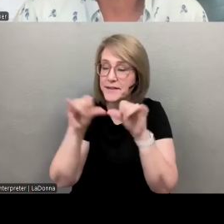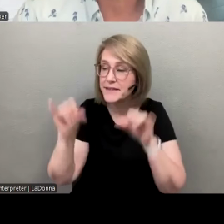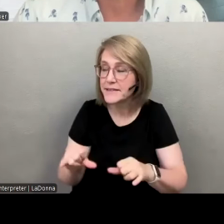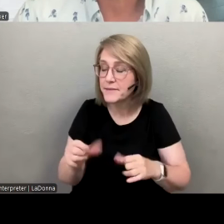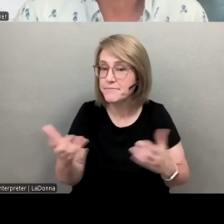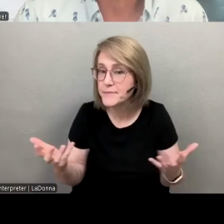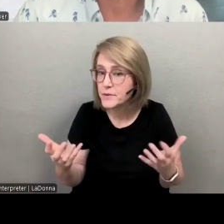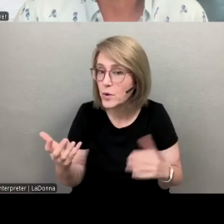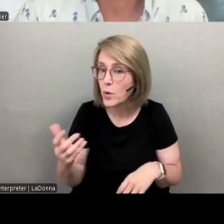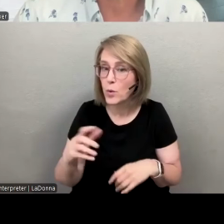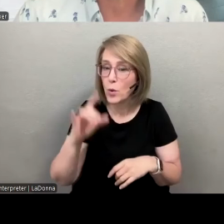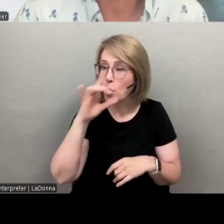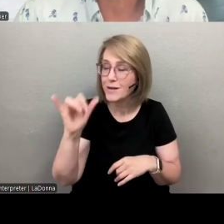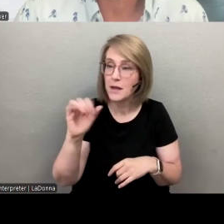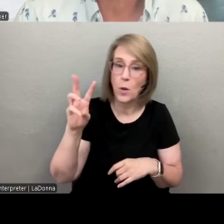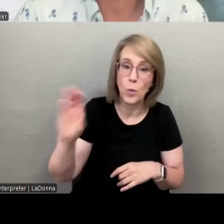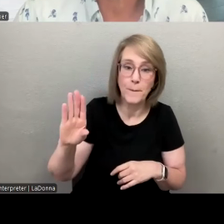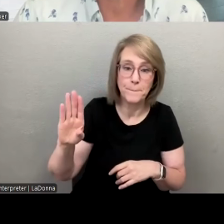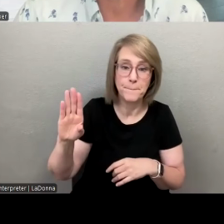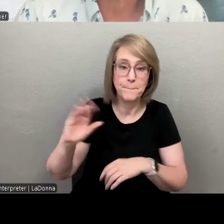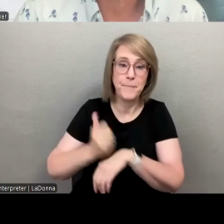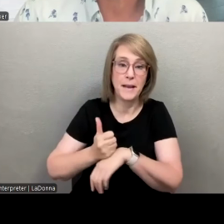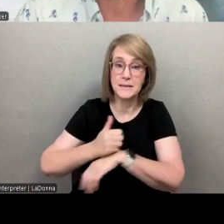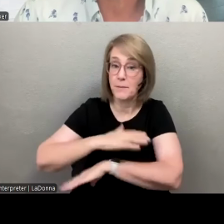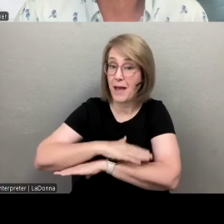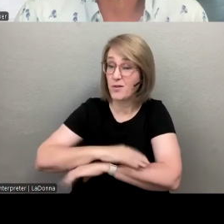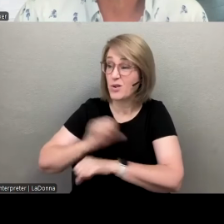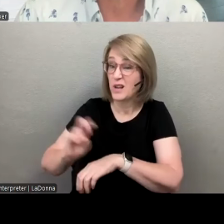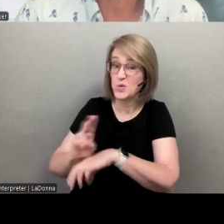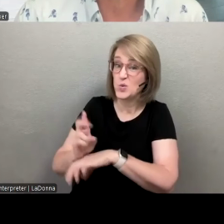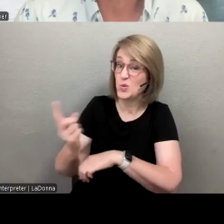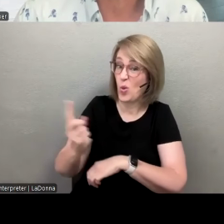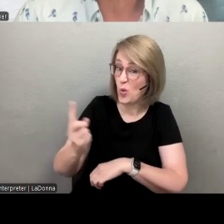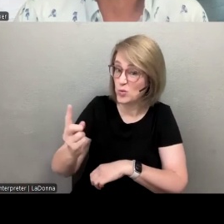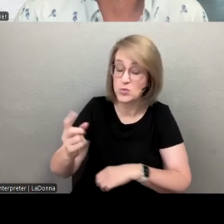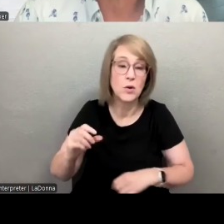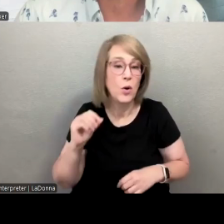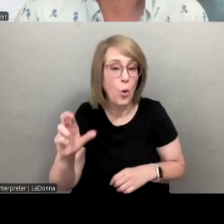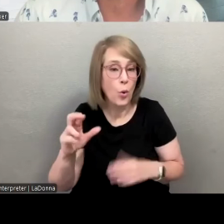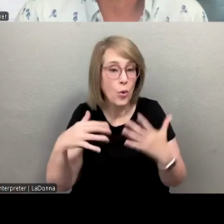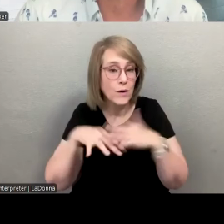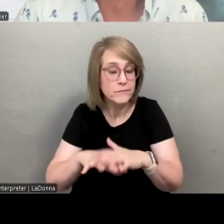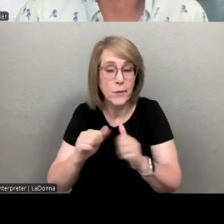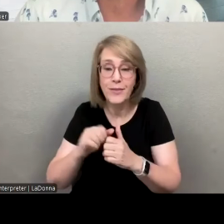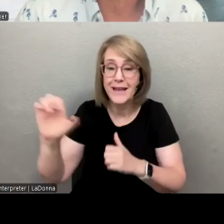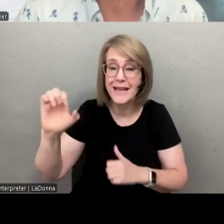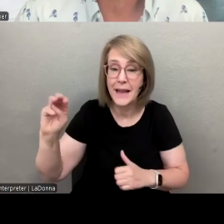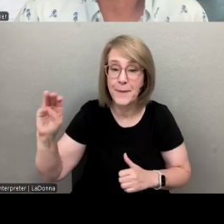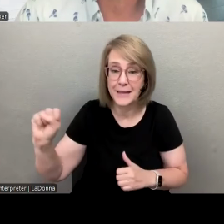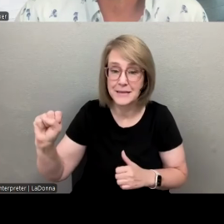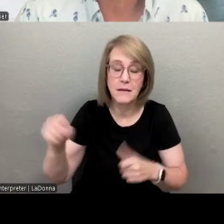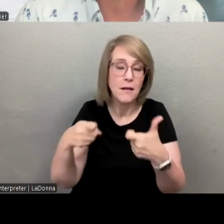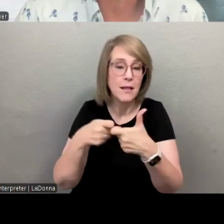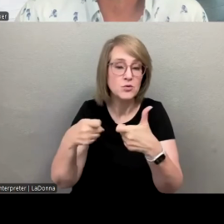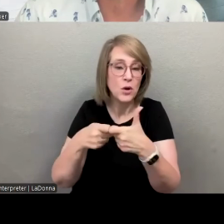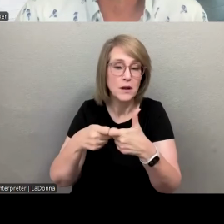web-based platform that can be used on its own. And other times we can be integrated with the electronic medical record. And so it's pretty